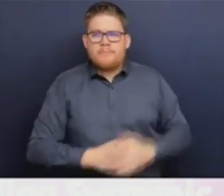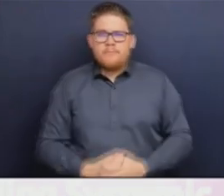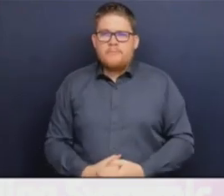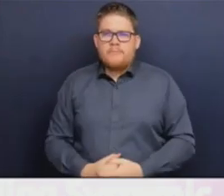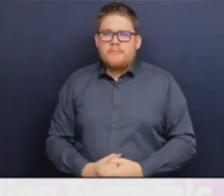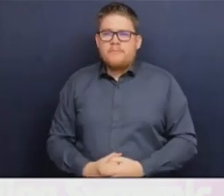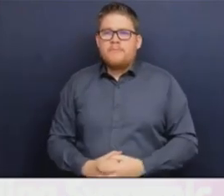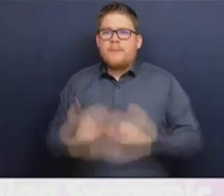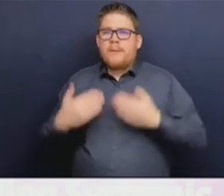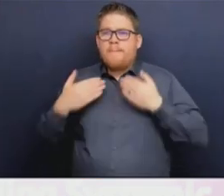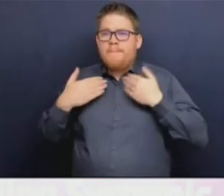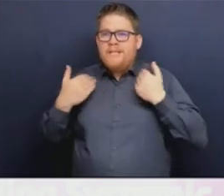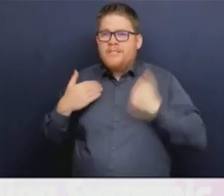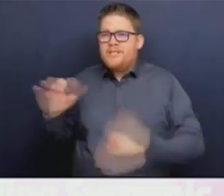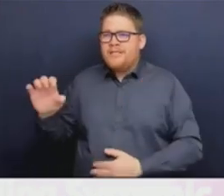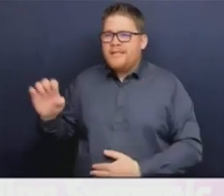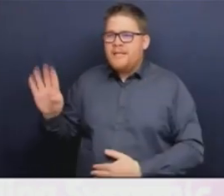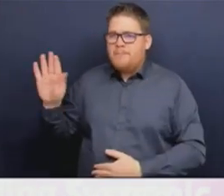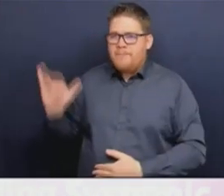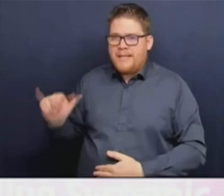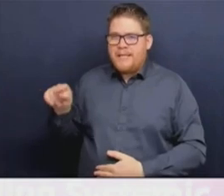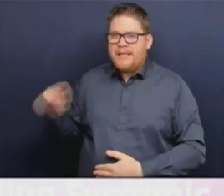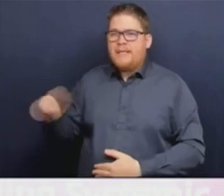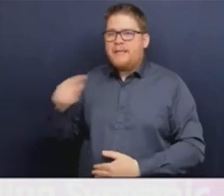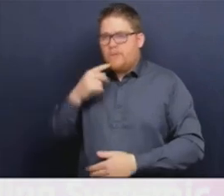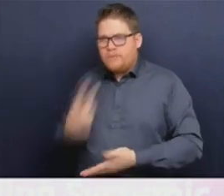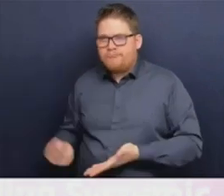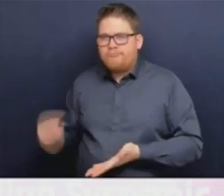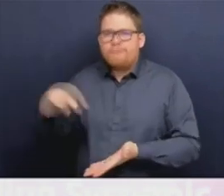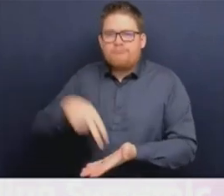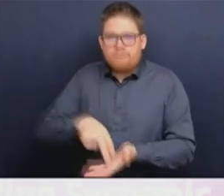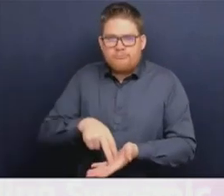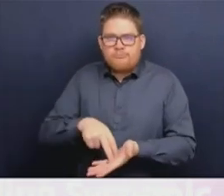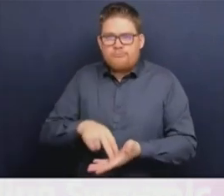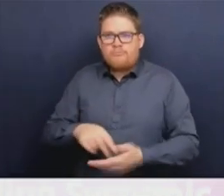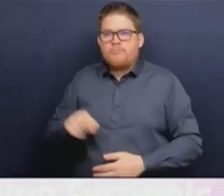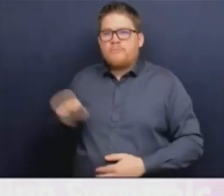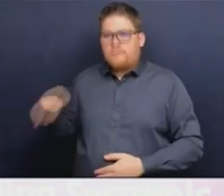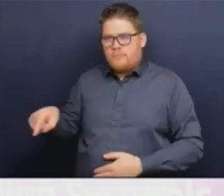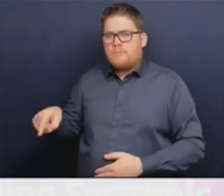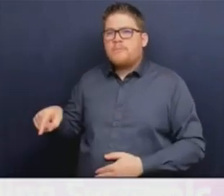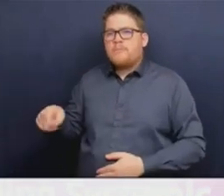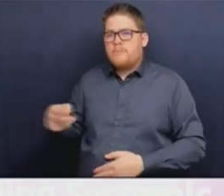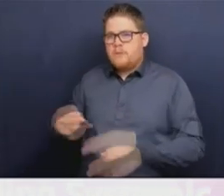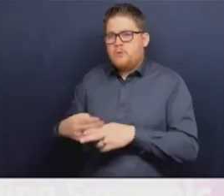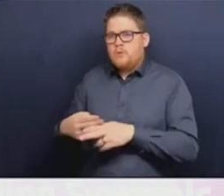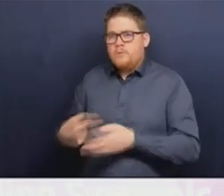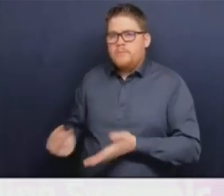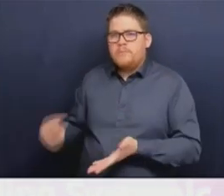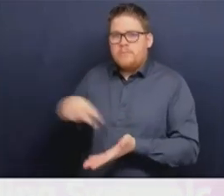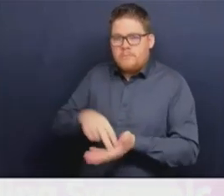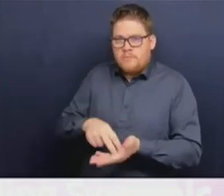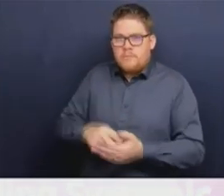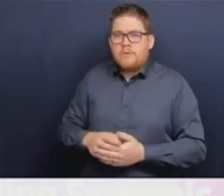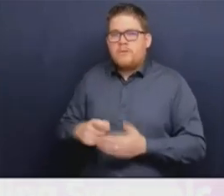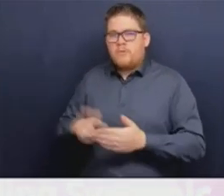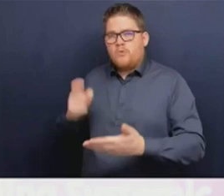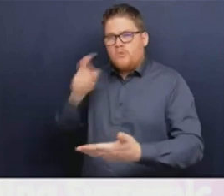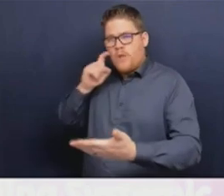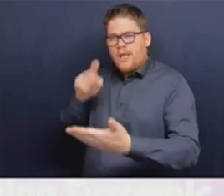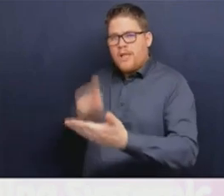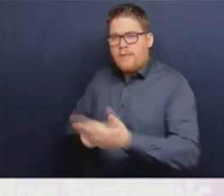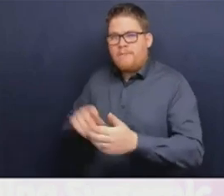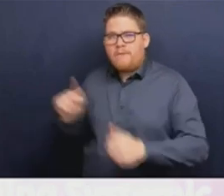be recognized by the first ever South Asian speaker in the legislature of British Columbia to introduce